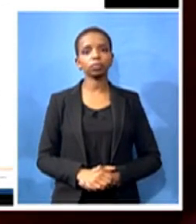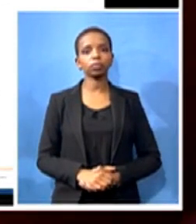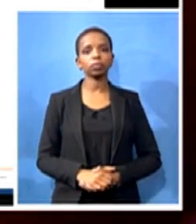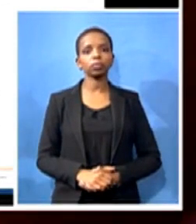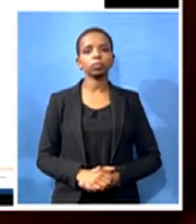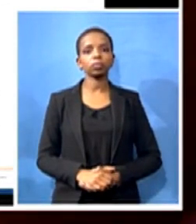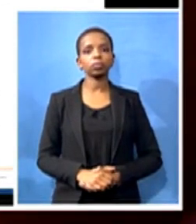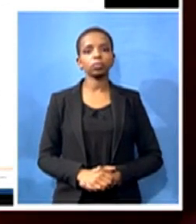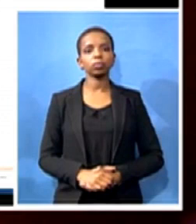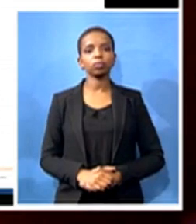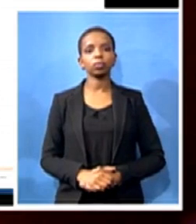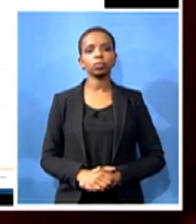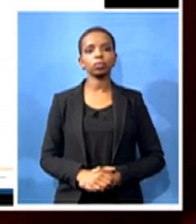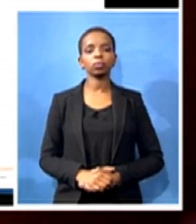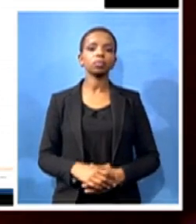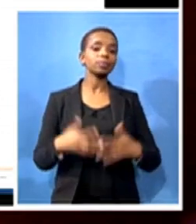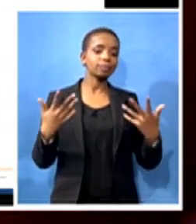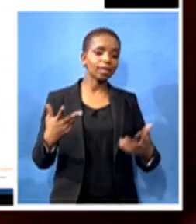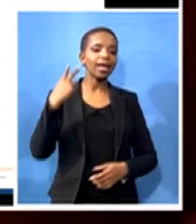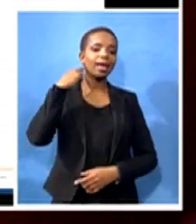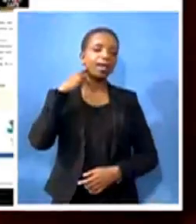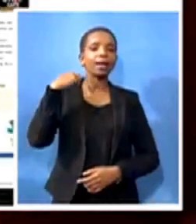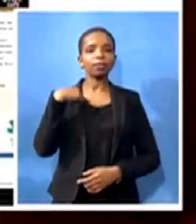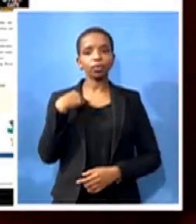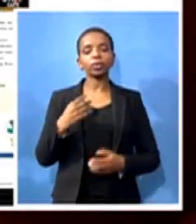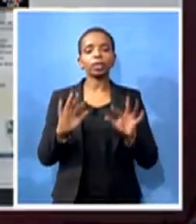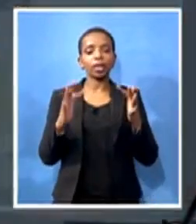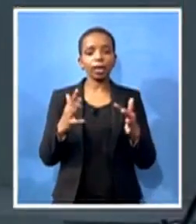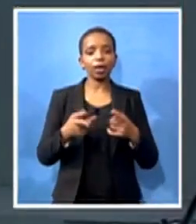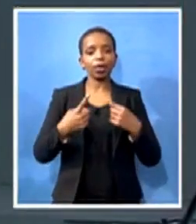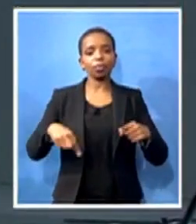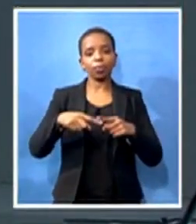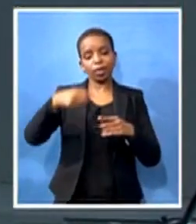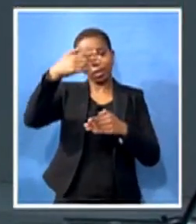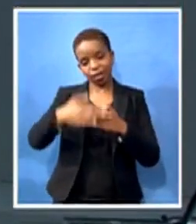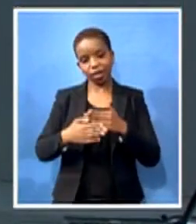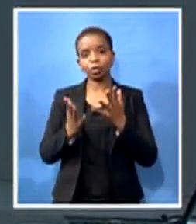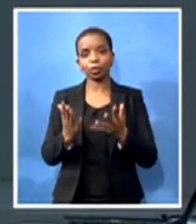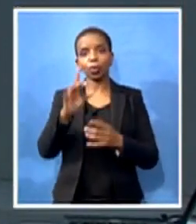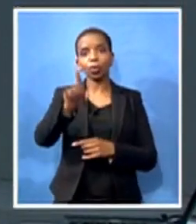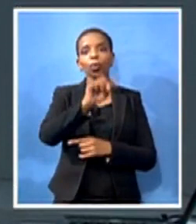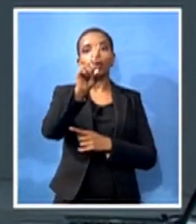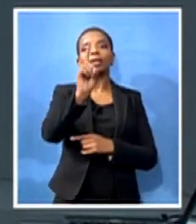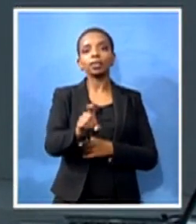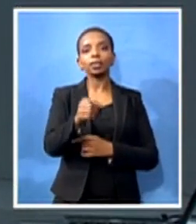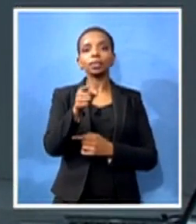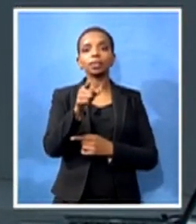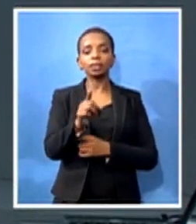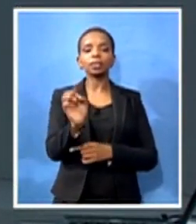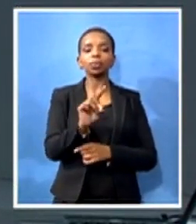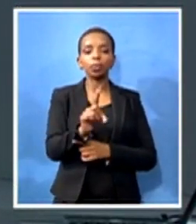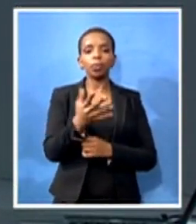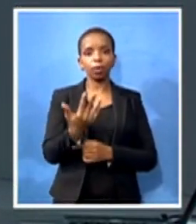Unfortunately, that's how we're going to have to leave that webinar. The question the webinar was addressing is, what does the public think about the lockdown